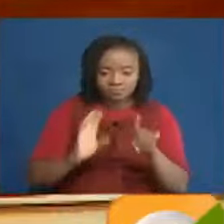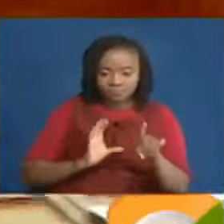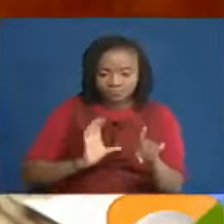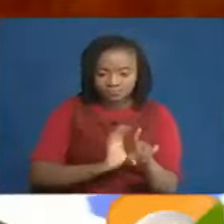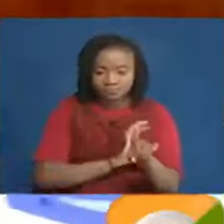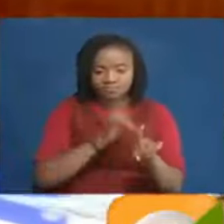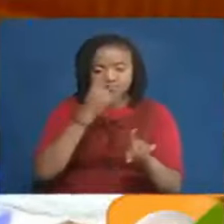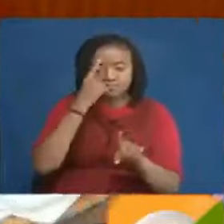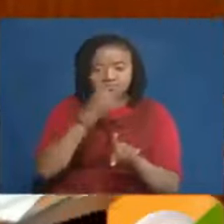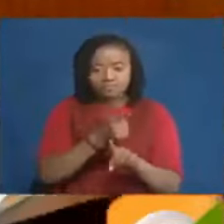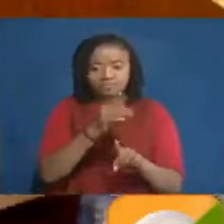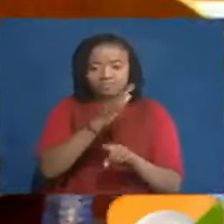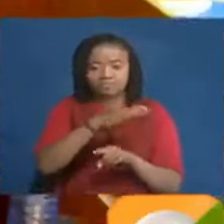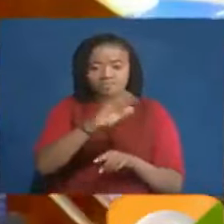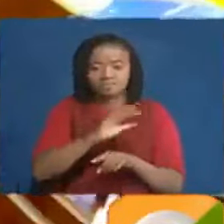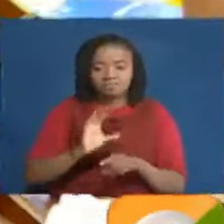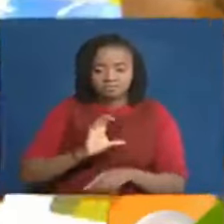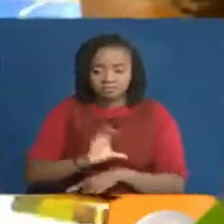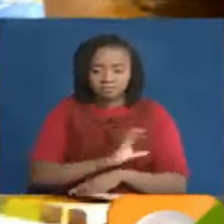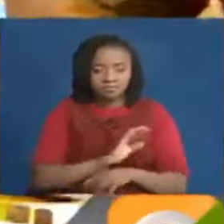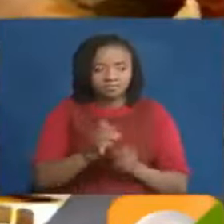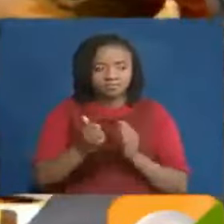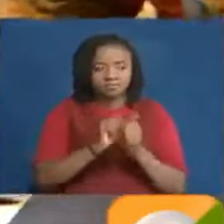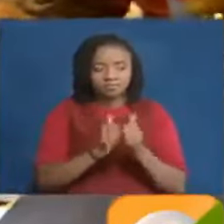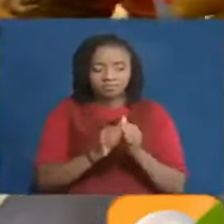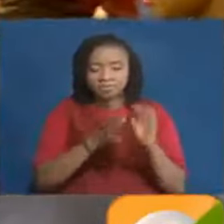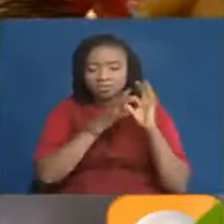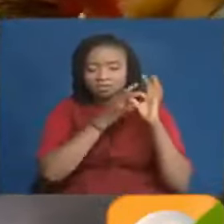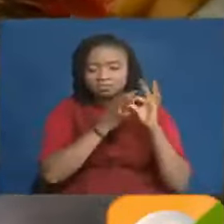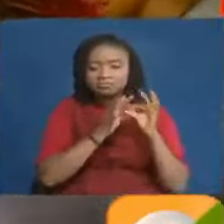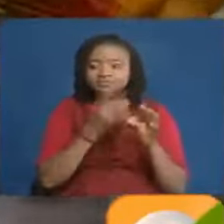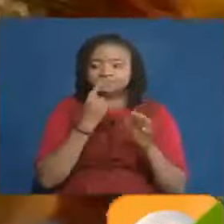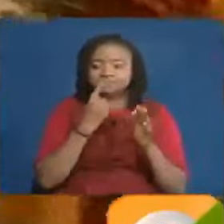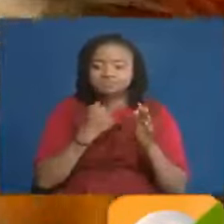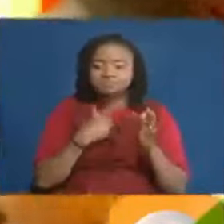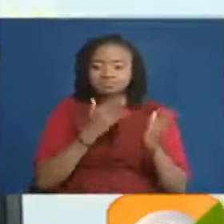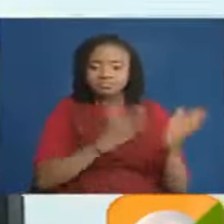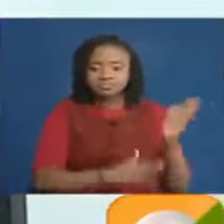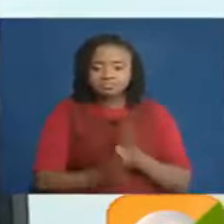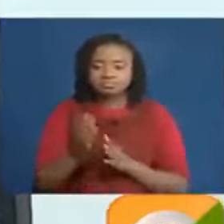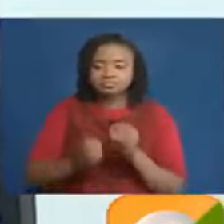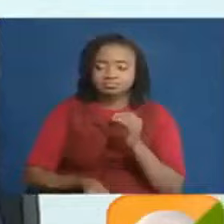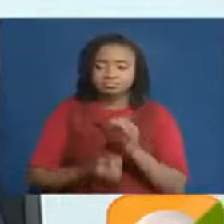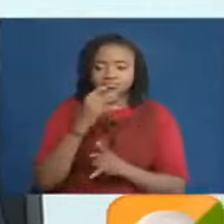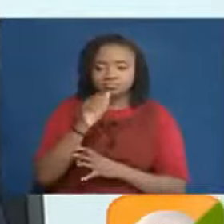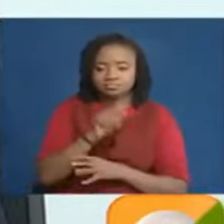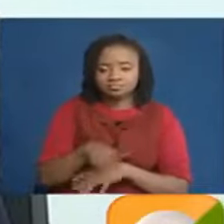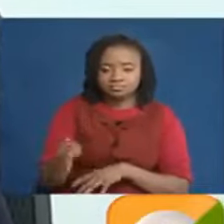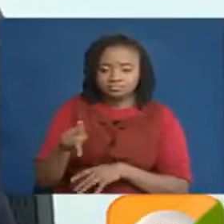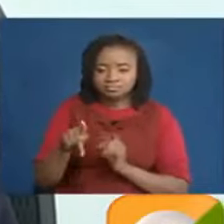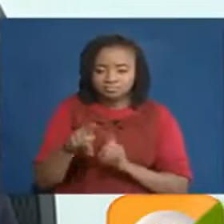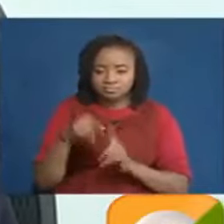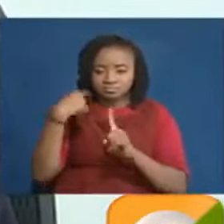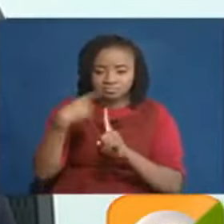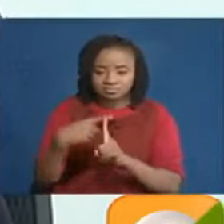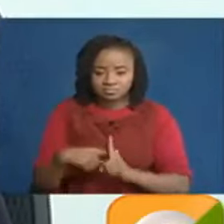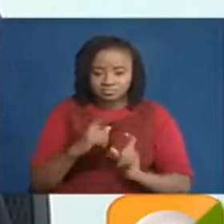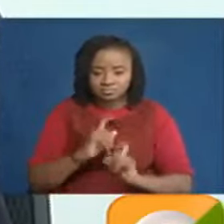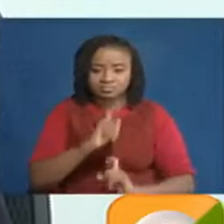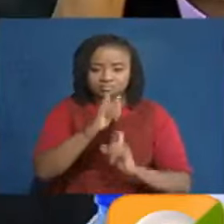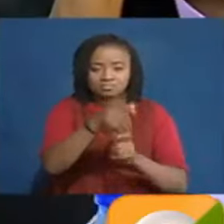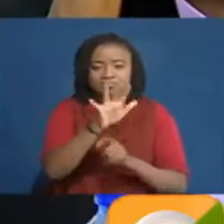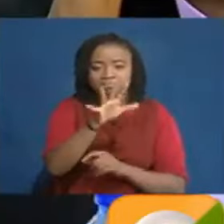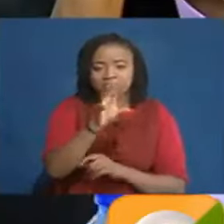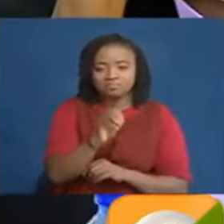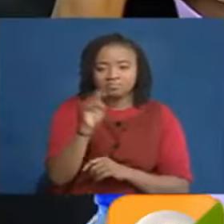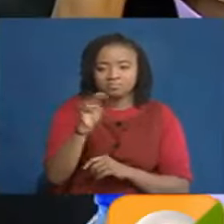Thursday, revealing that a project to come up with a digital app, dubbed Sana App, had been awarded at a total cost of 50 million